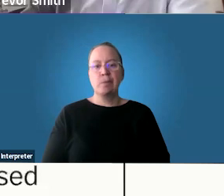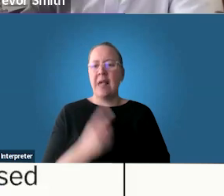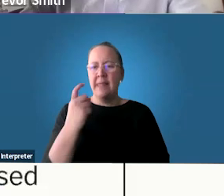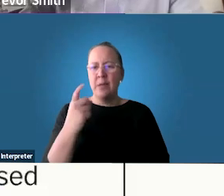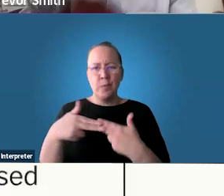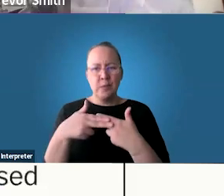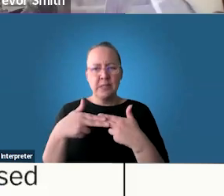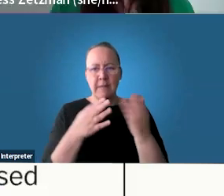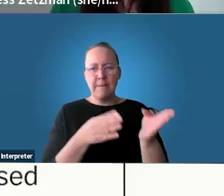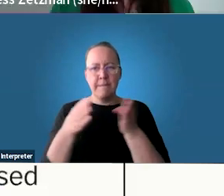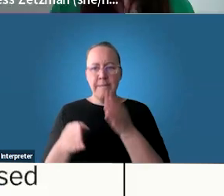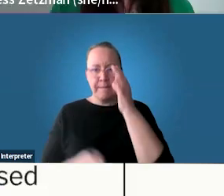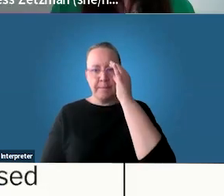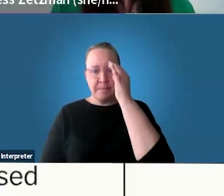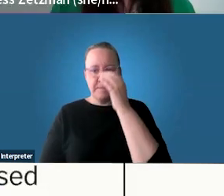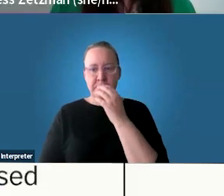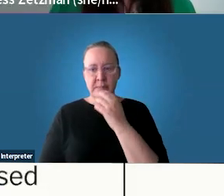more slide. Yeah.